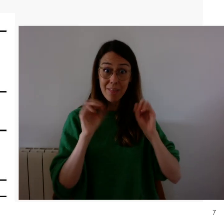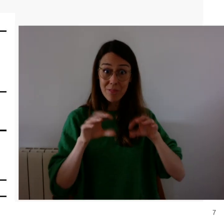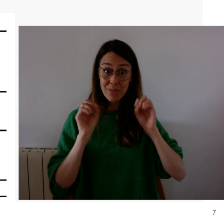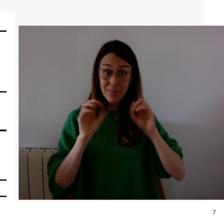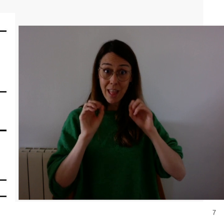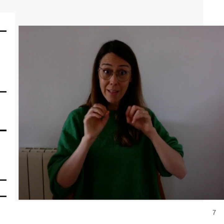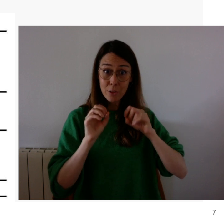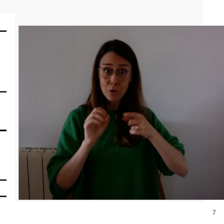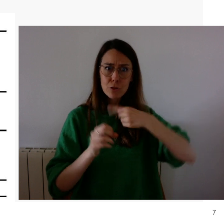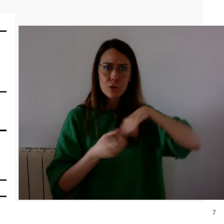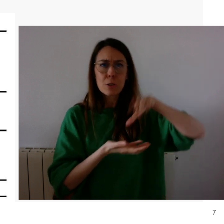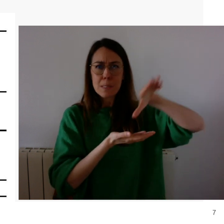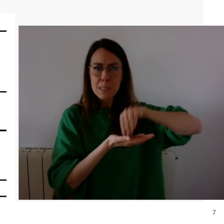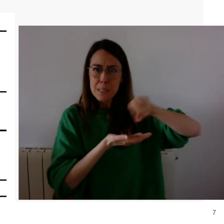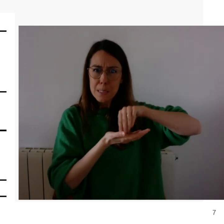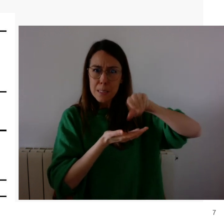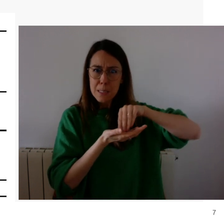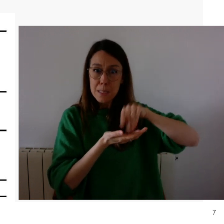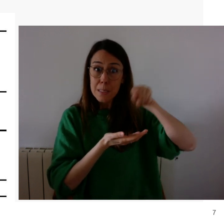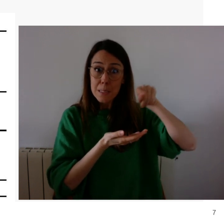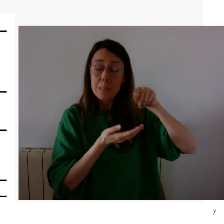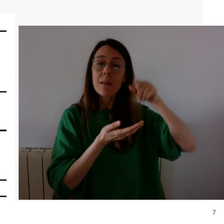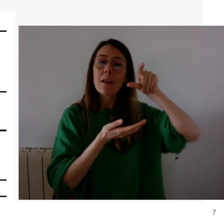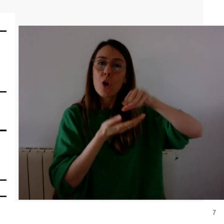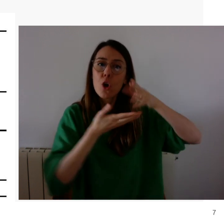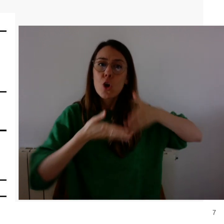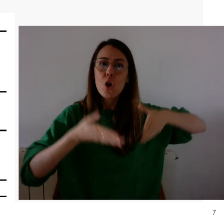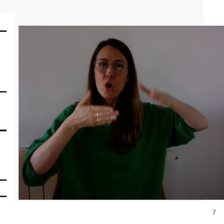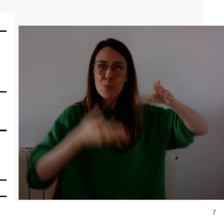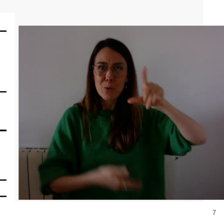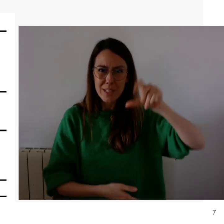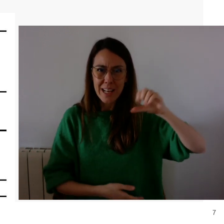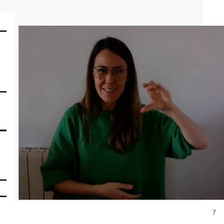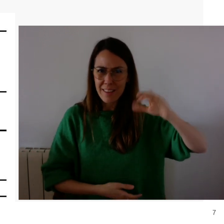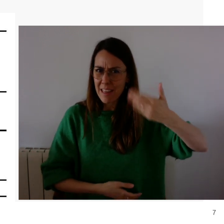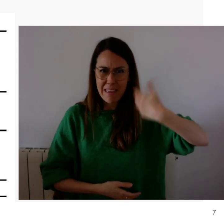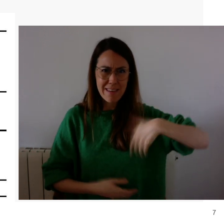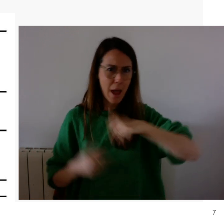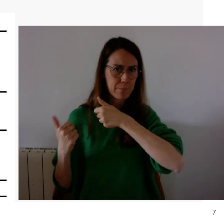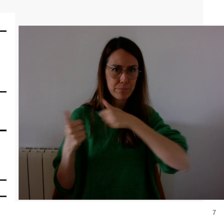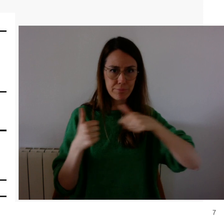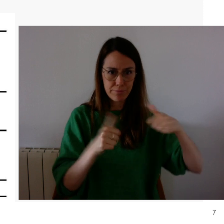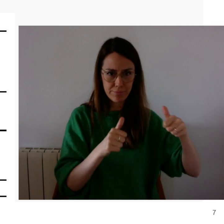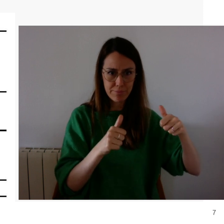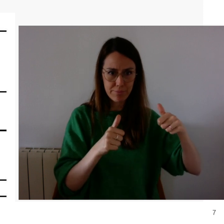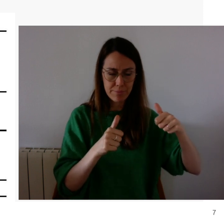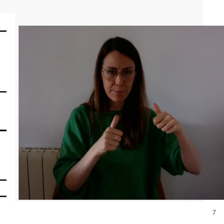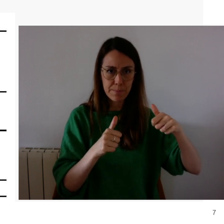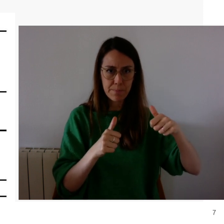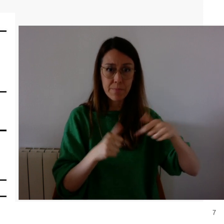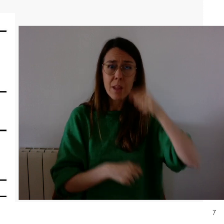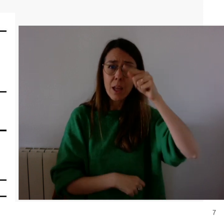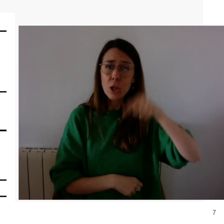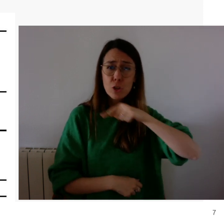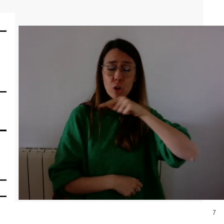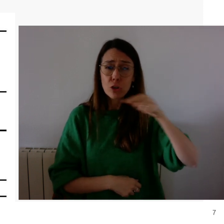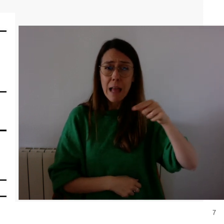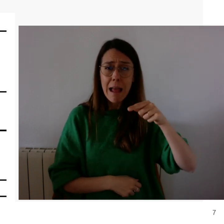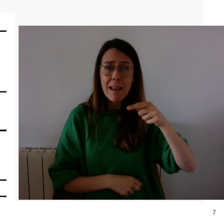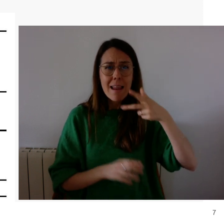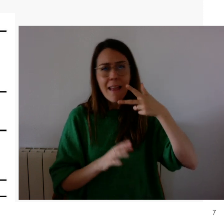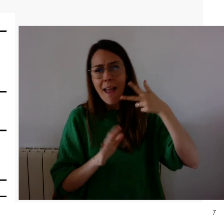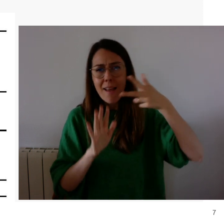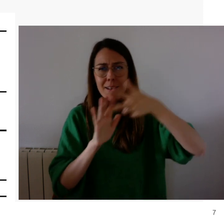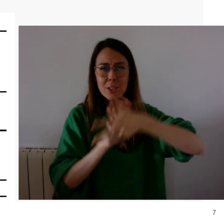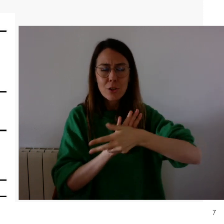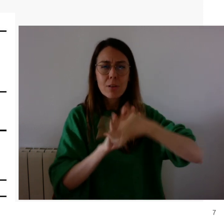So the data used for this study are from the Catalan Sign Language corpus, which was already glossed.